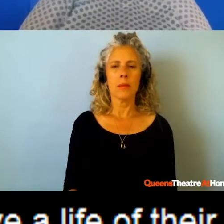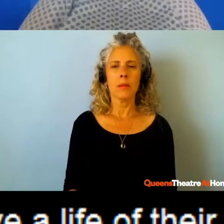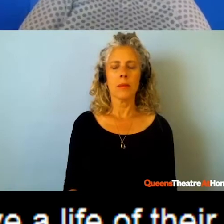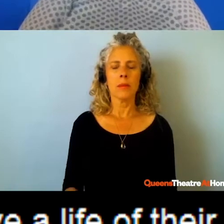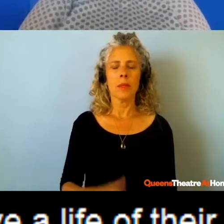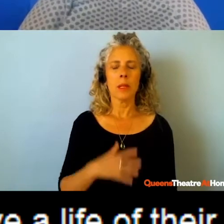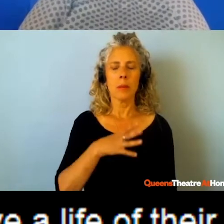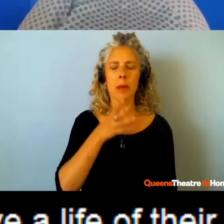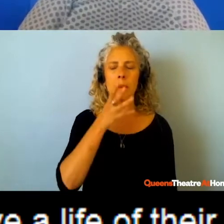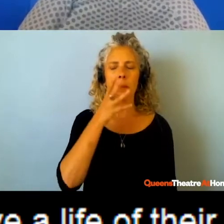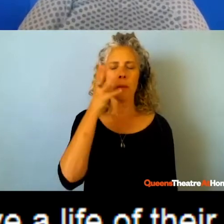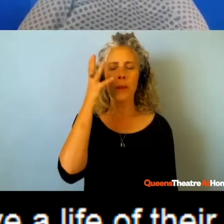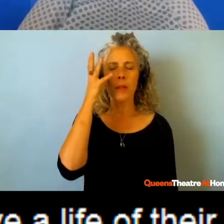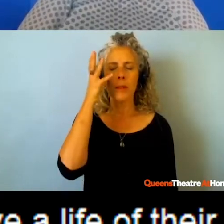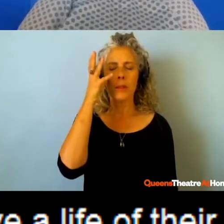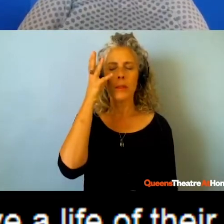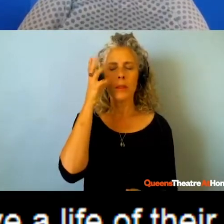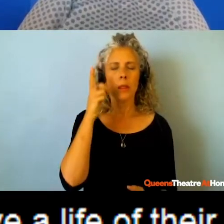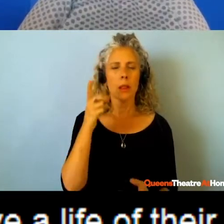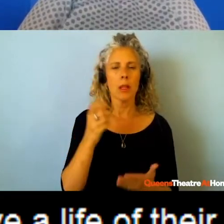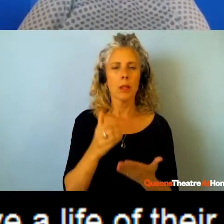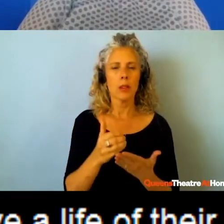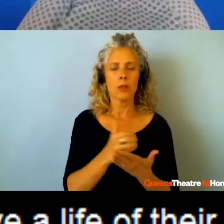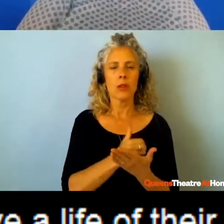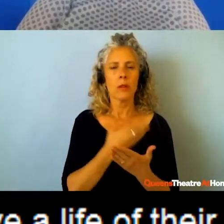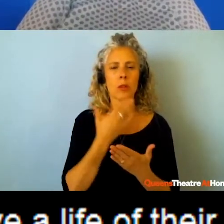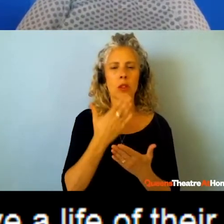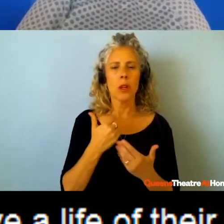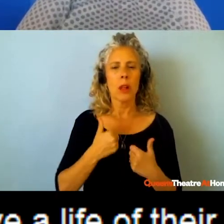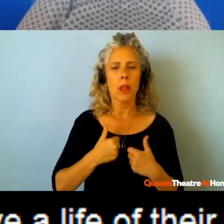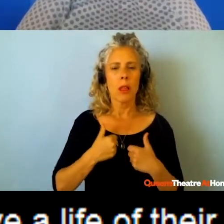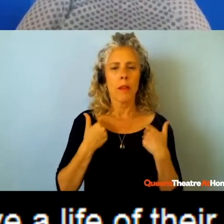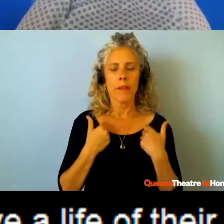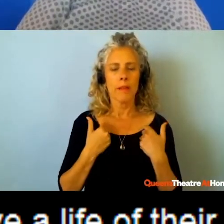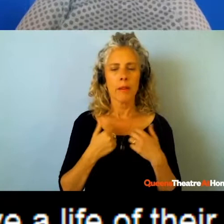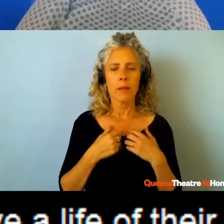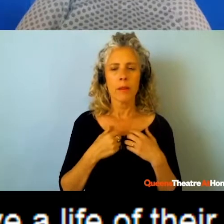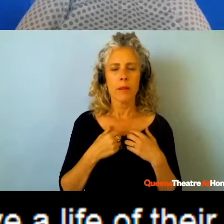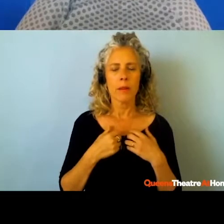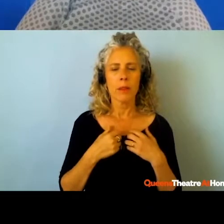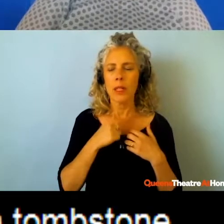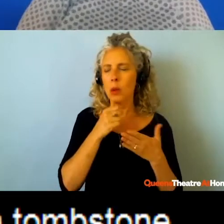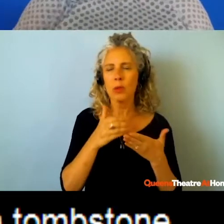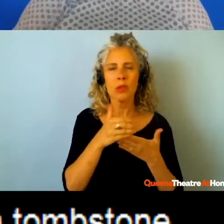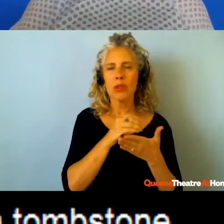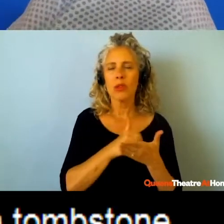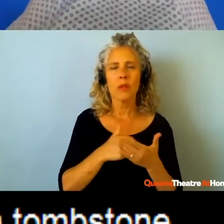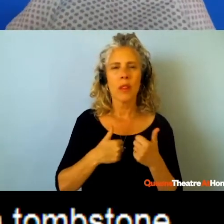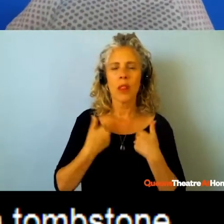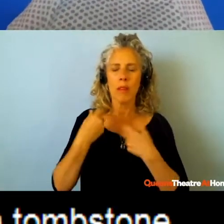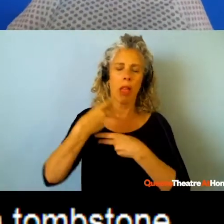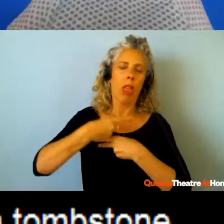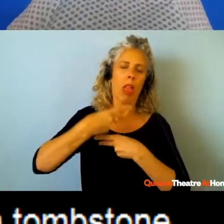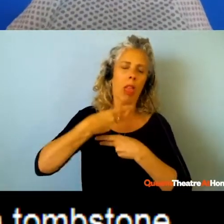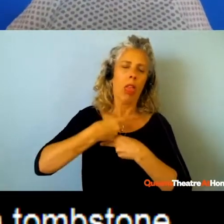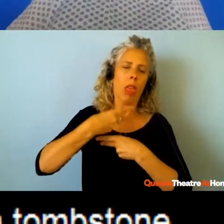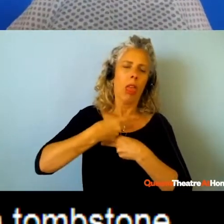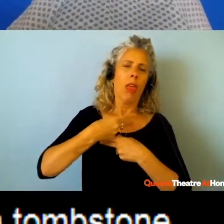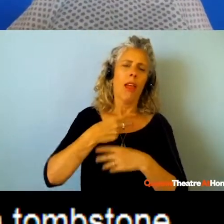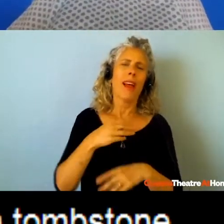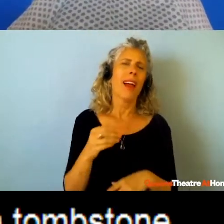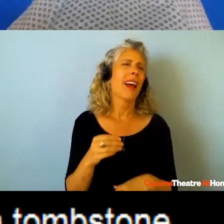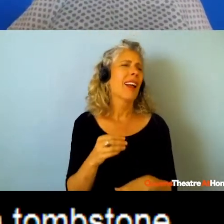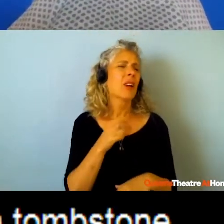My parents deserve a life of their own, not one where all they do is take care of me. And who needs